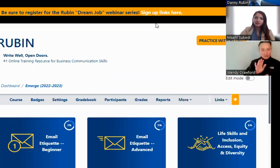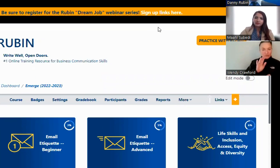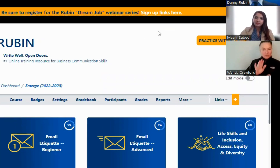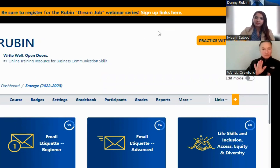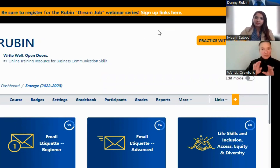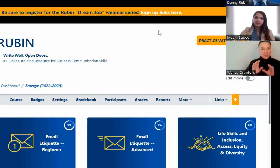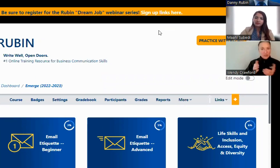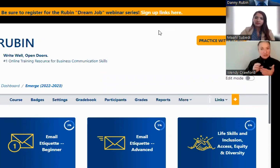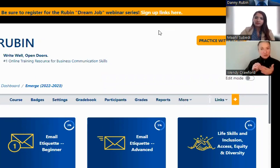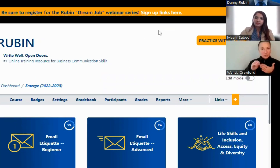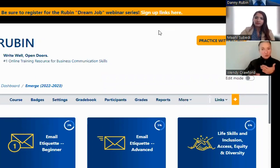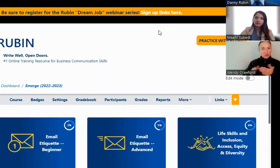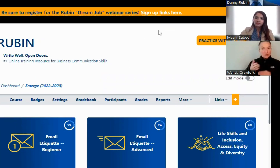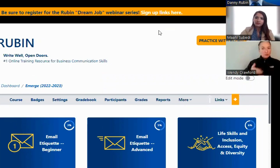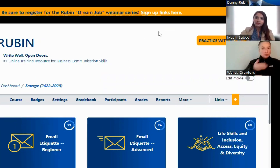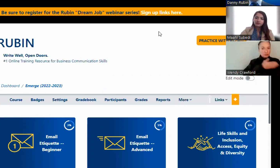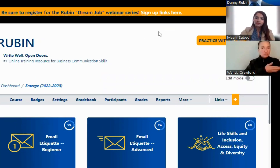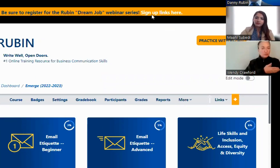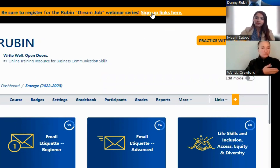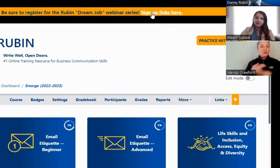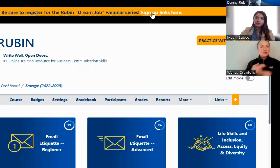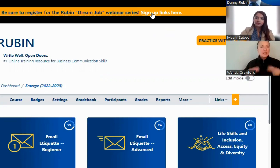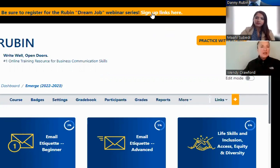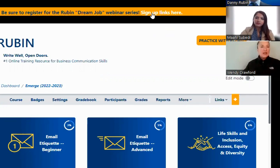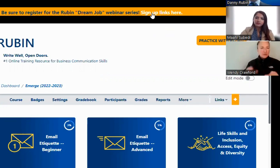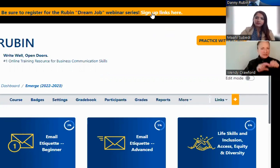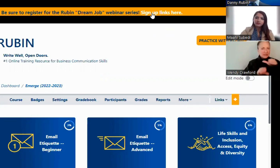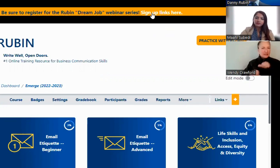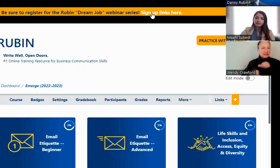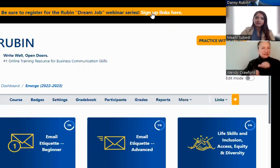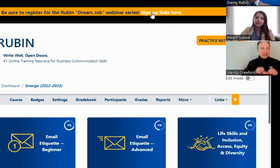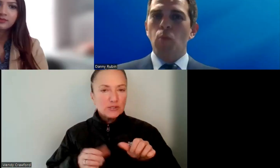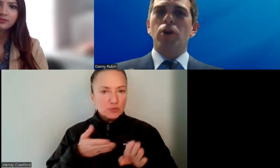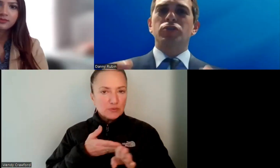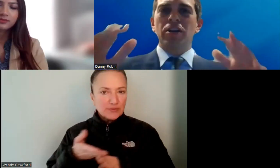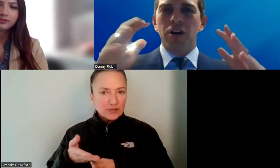themselves forward in the health science space as one example.